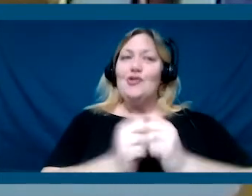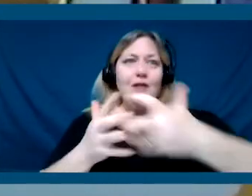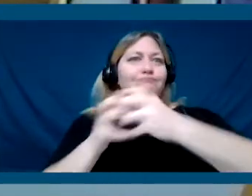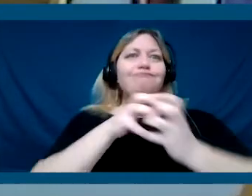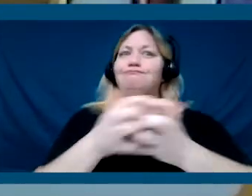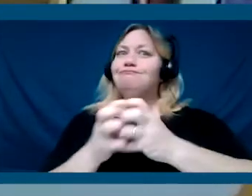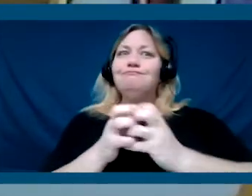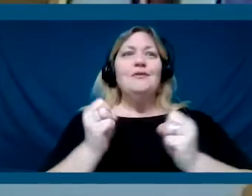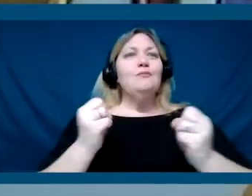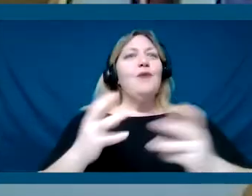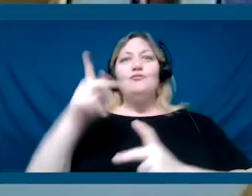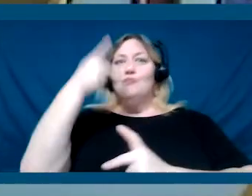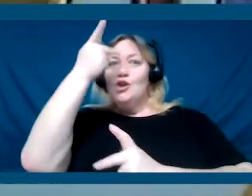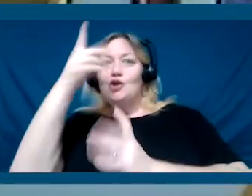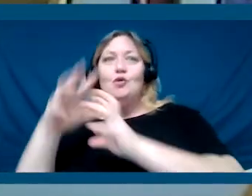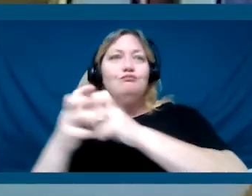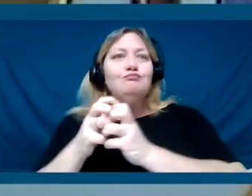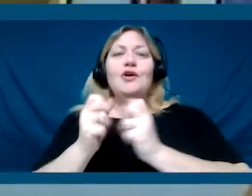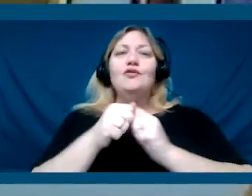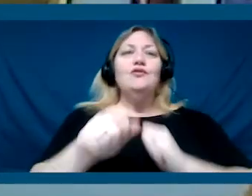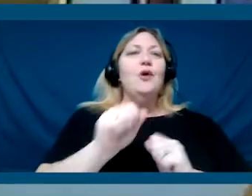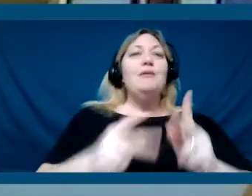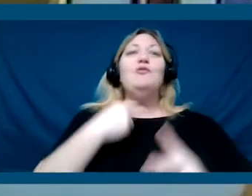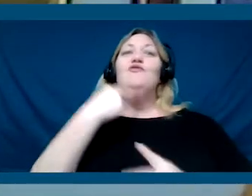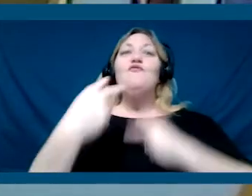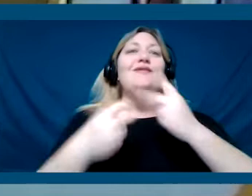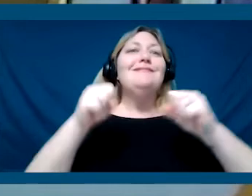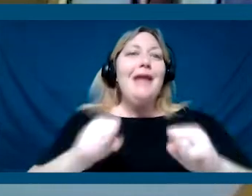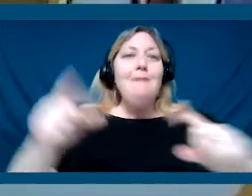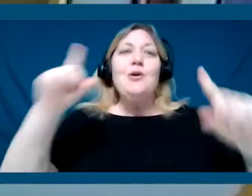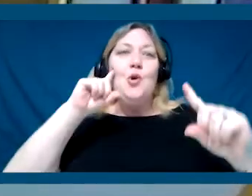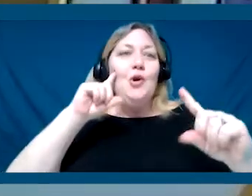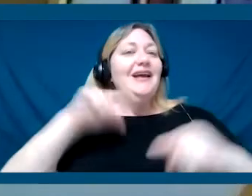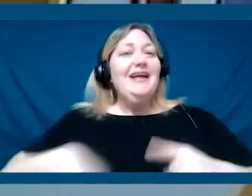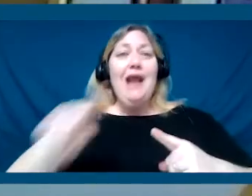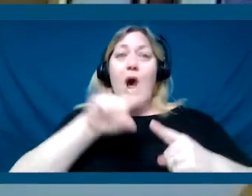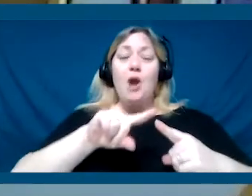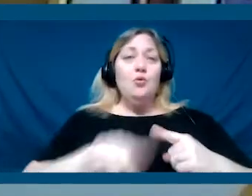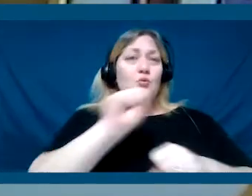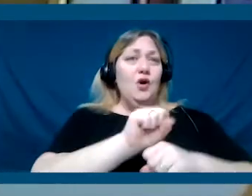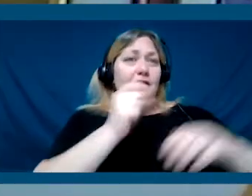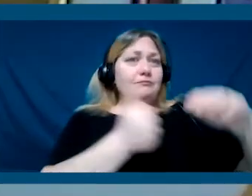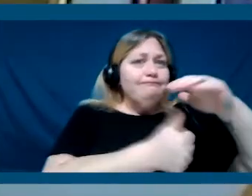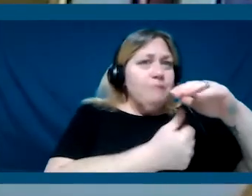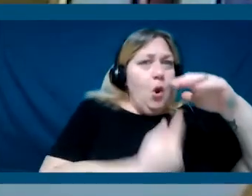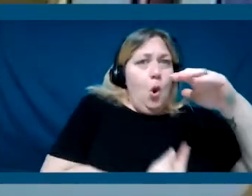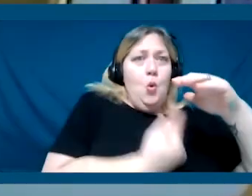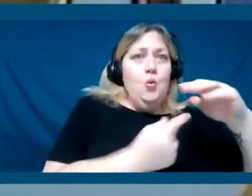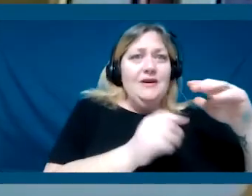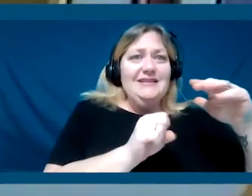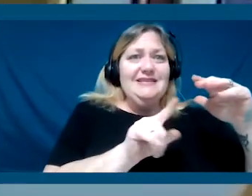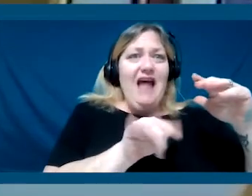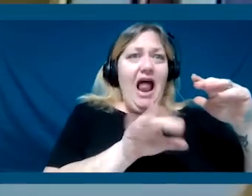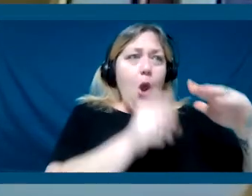as well as political circles to make everyone's voices heard. We cannot work in silos. We must make sure that